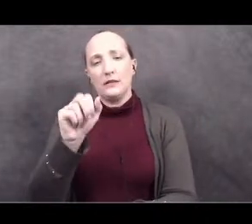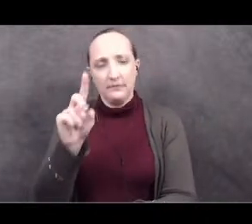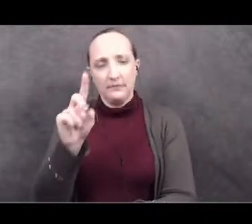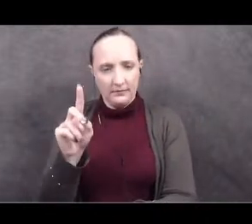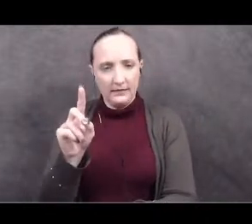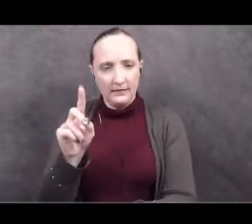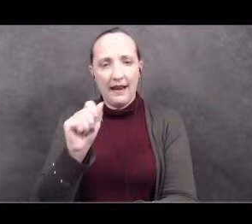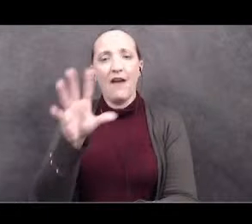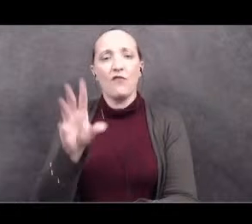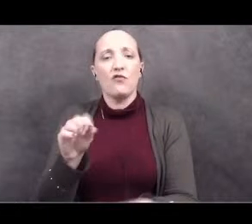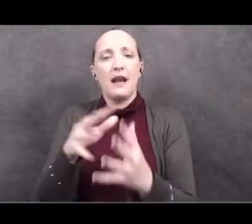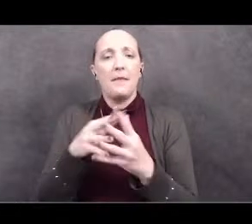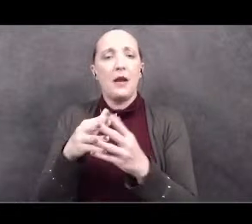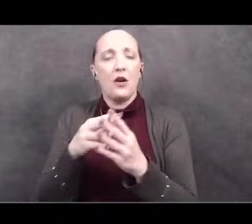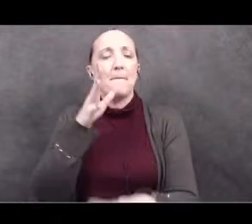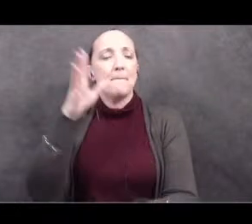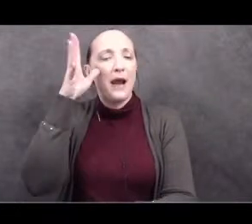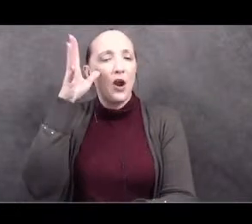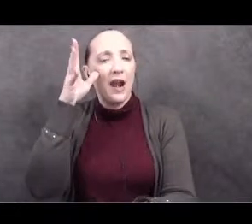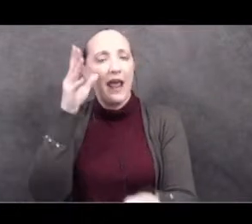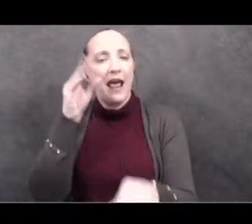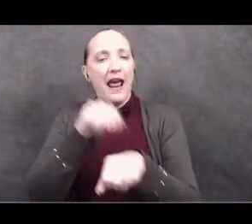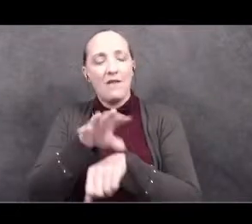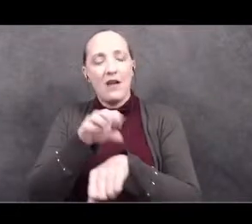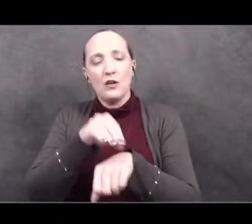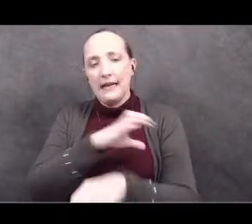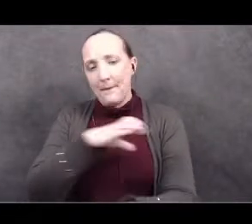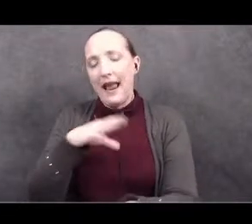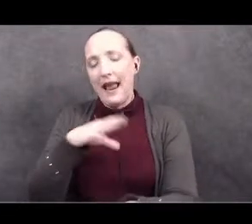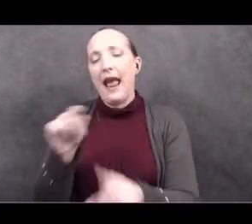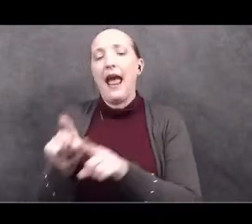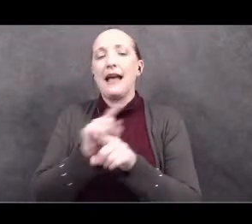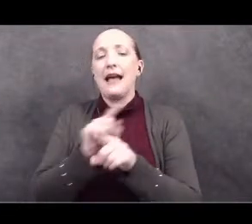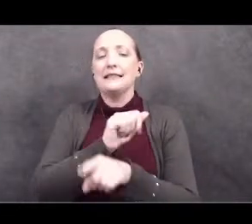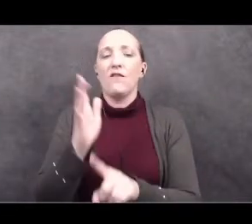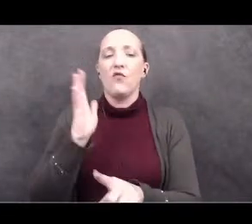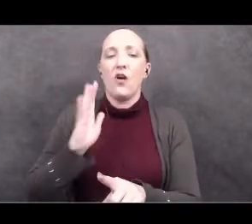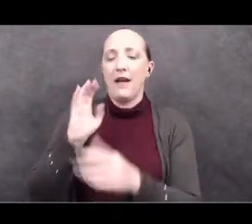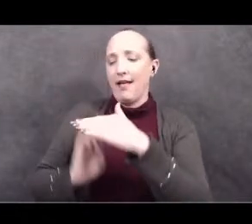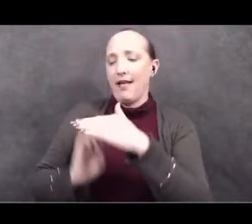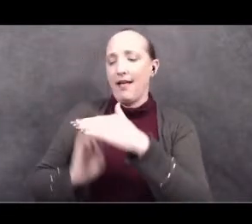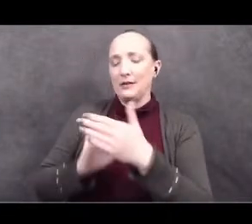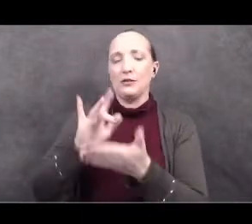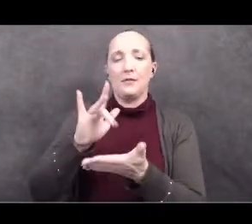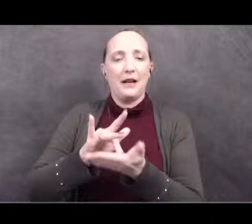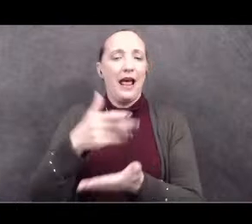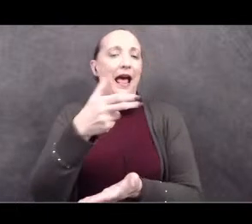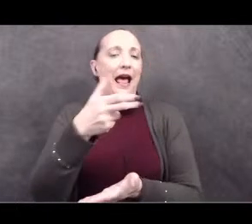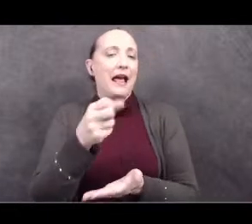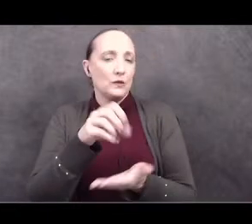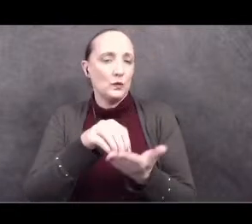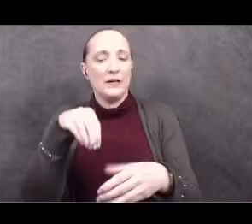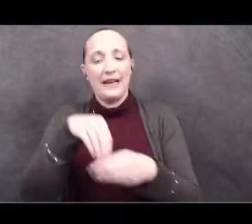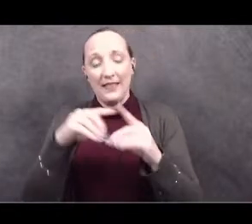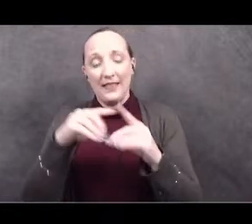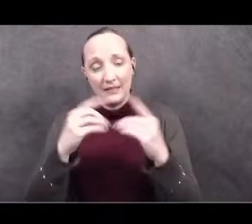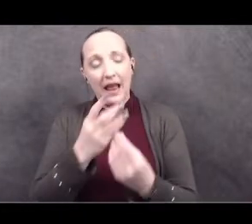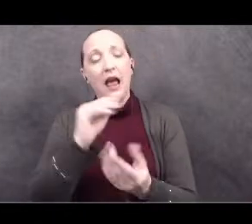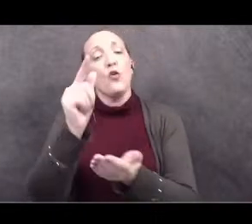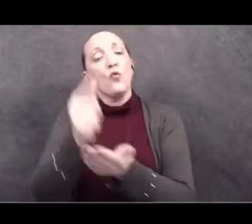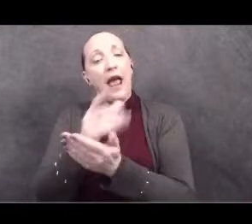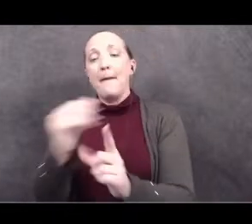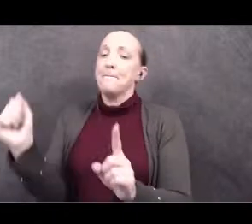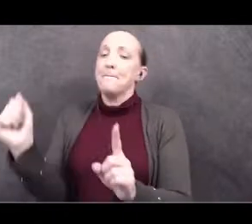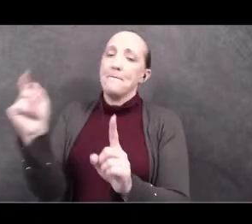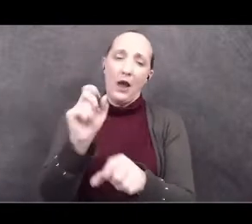African-American parent advisory committee and as a former elementary middle and high school student in the district who graduated and returned to work